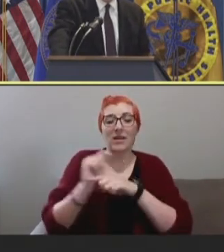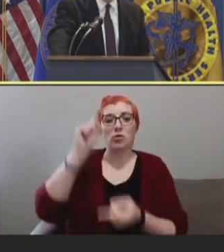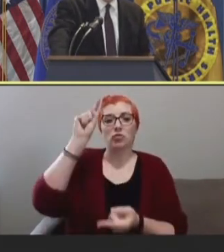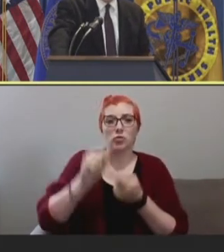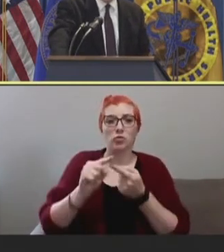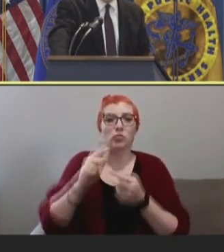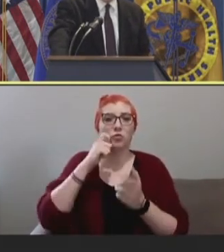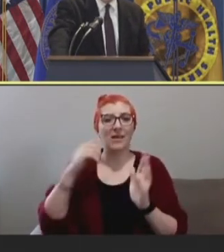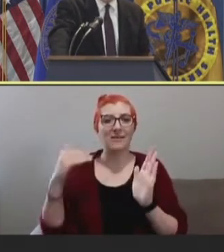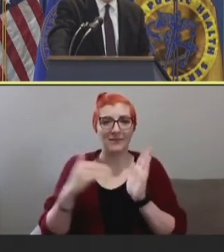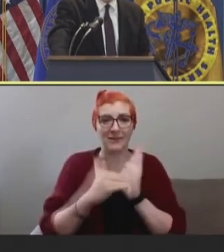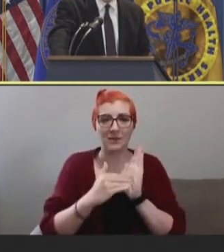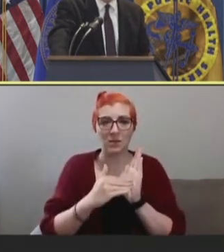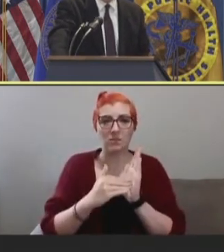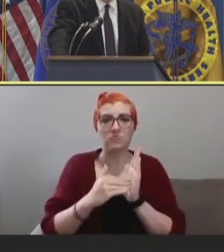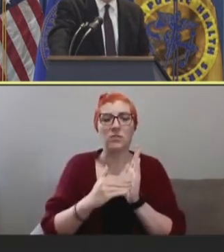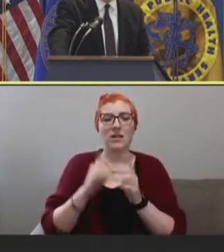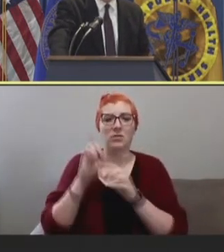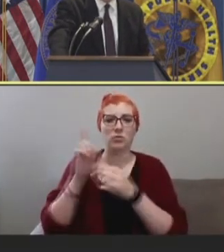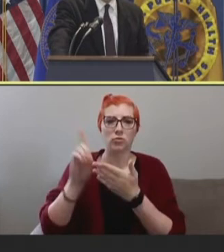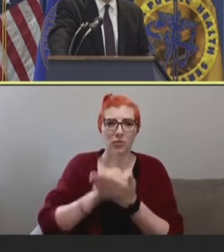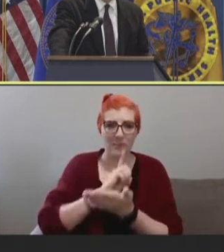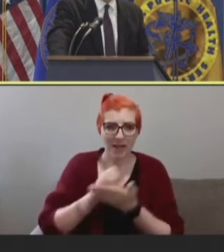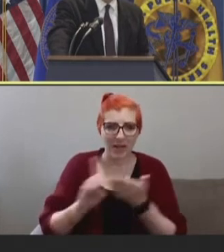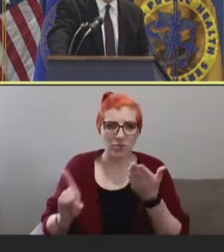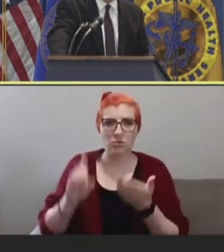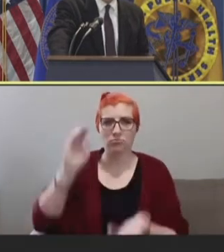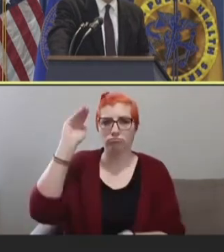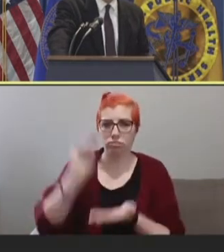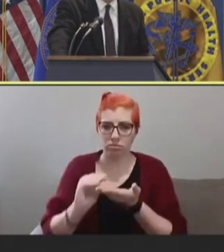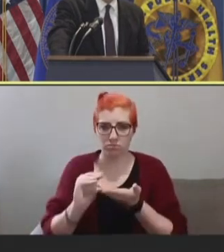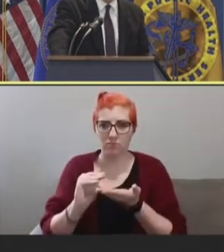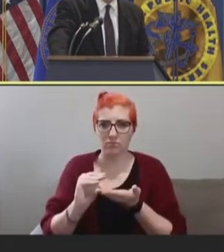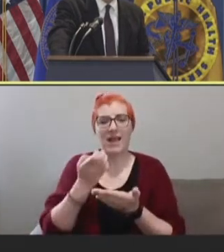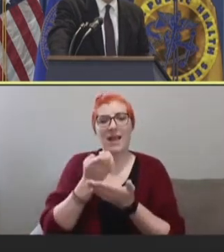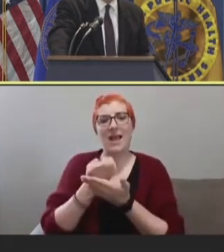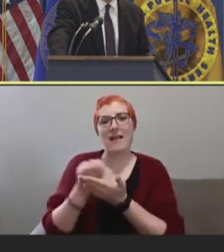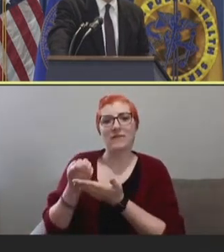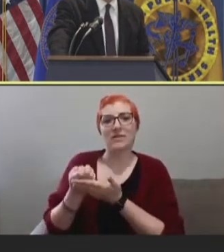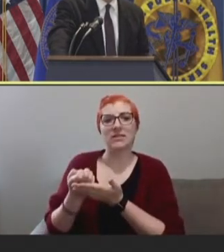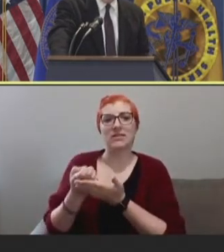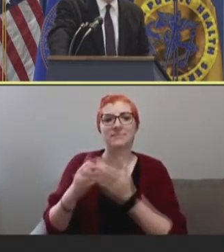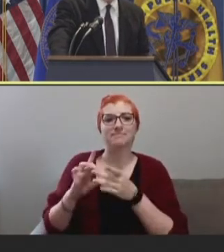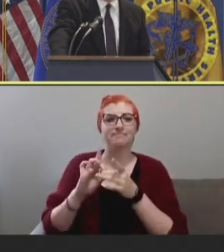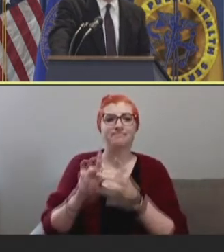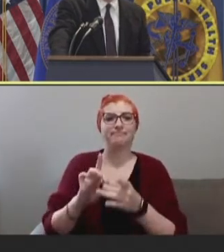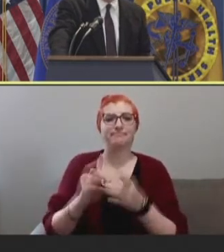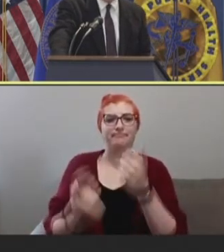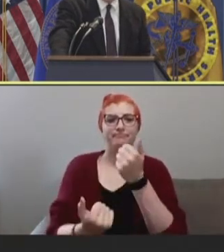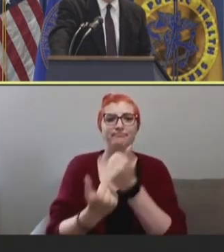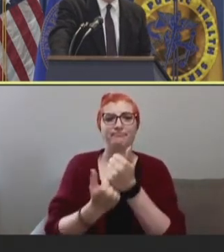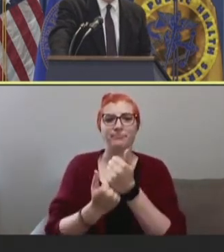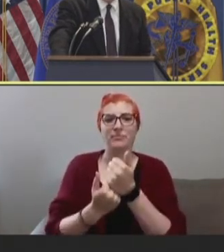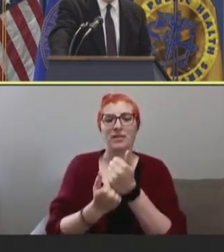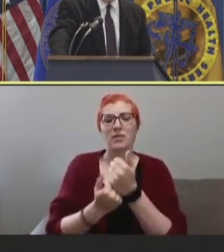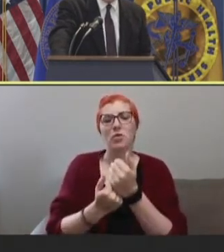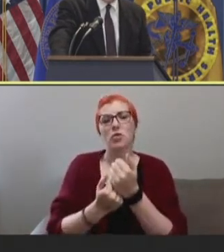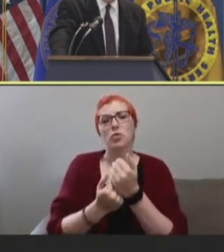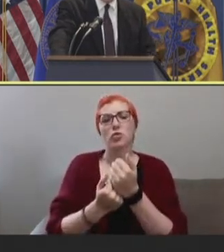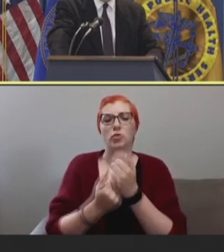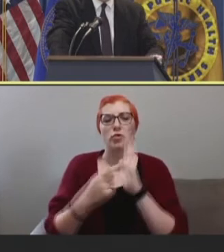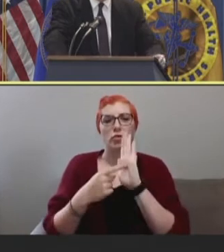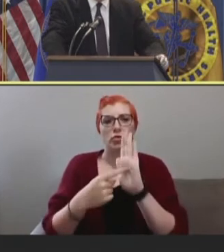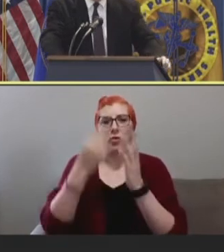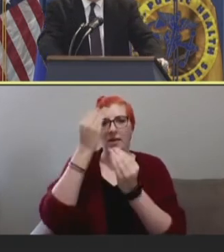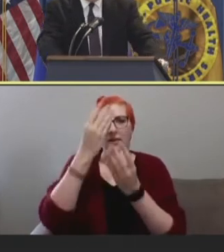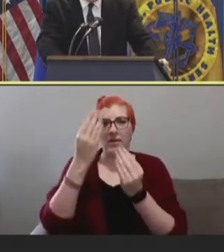also evidence-based ways to disseminate information to improve confidence in people who lack trust in the system or in their